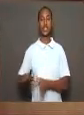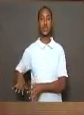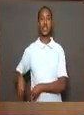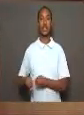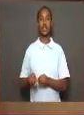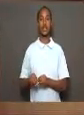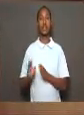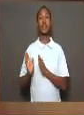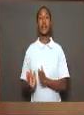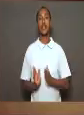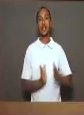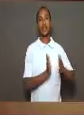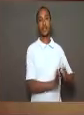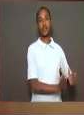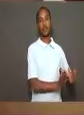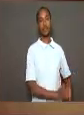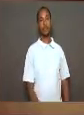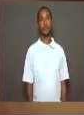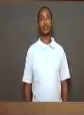Students, let's get ready.